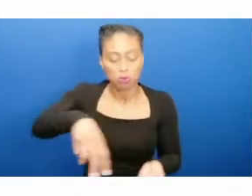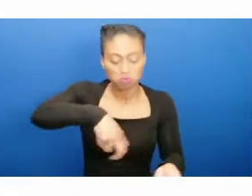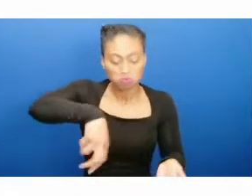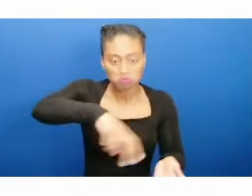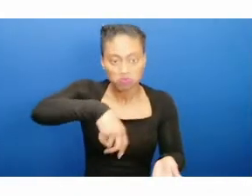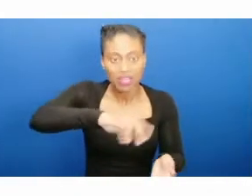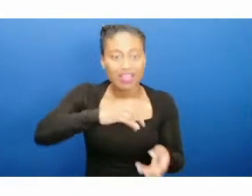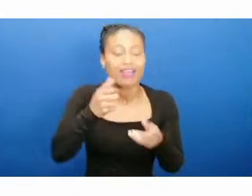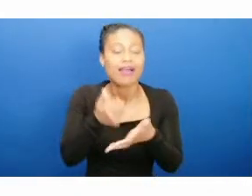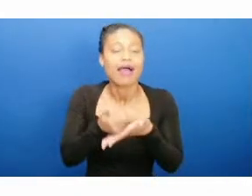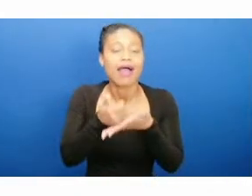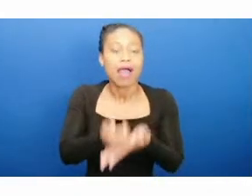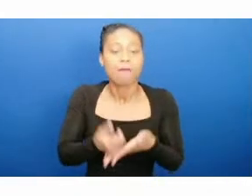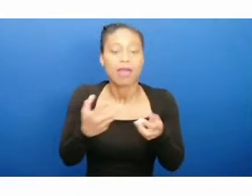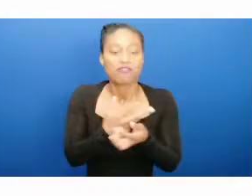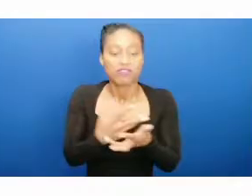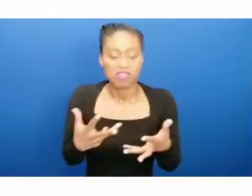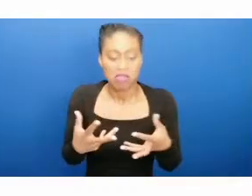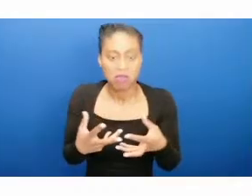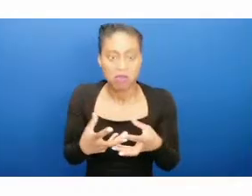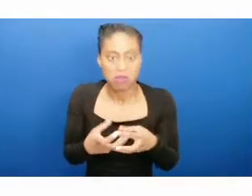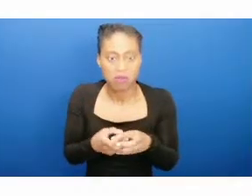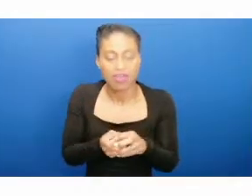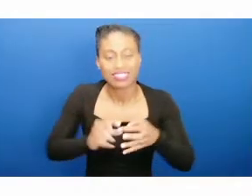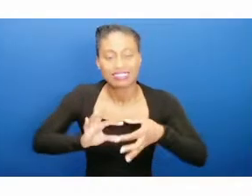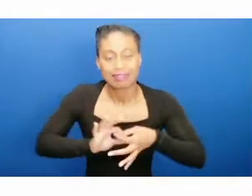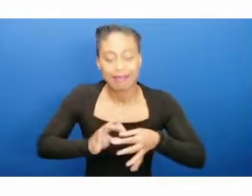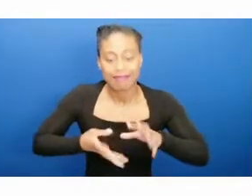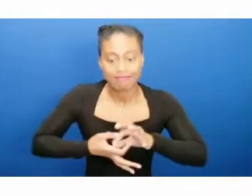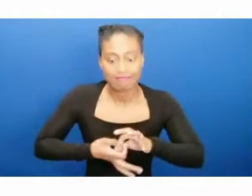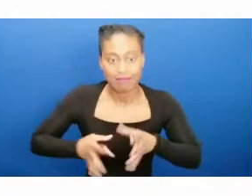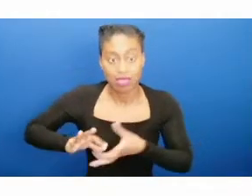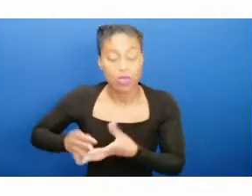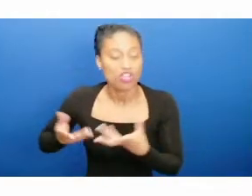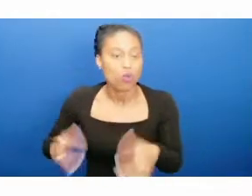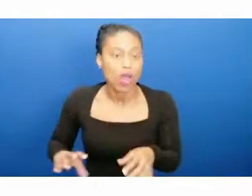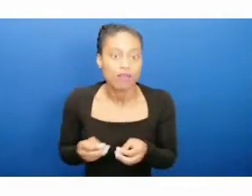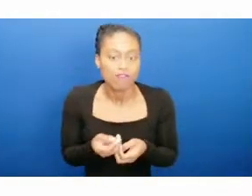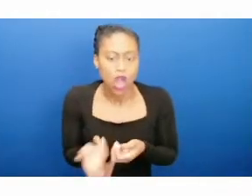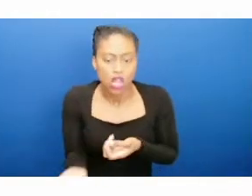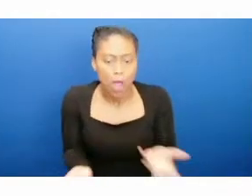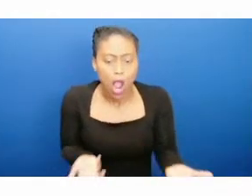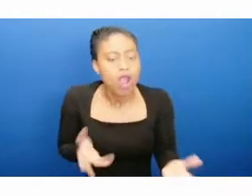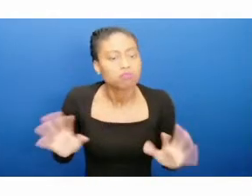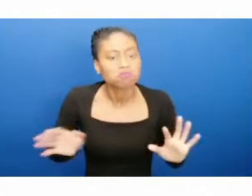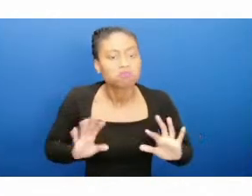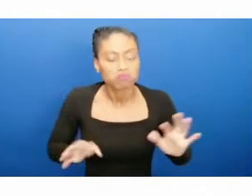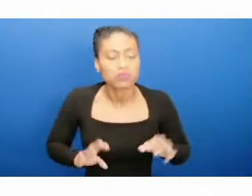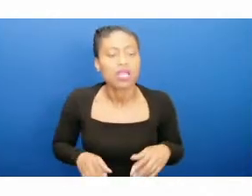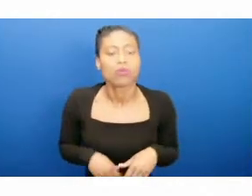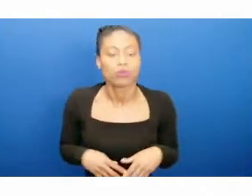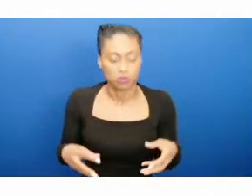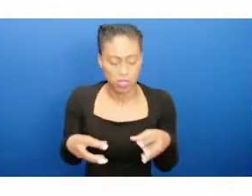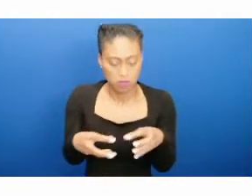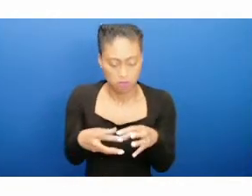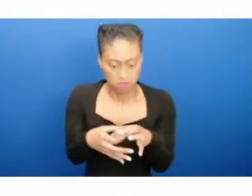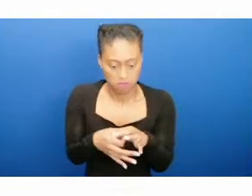help everything bind together a little bit, because we don't want it falling apart too much when we're assembling our tacos on the